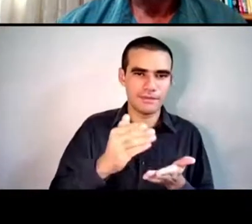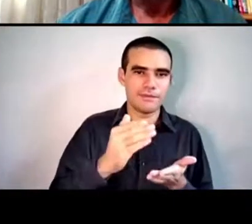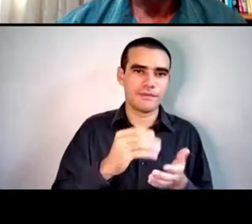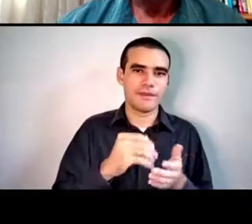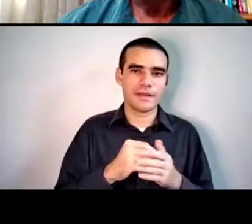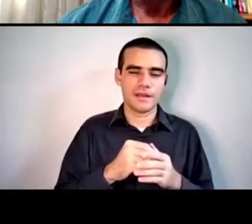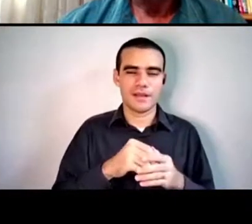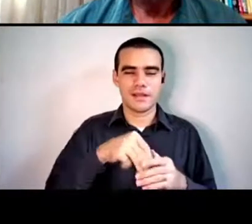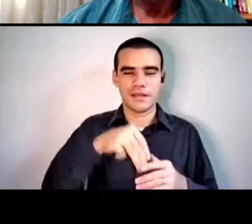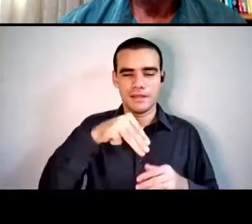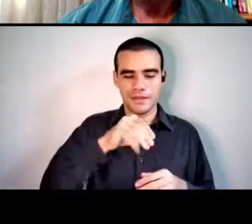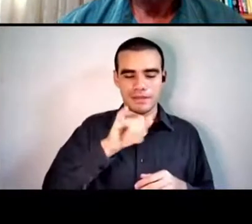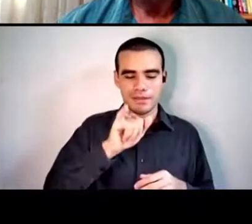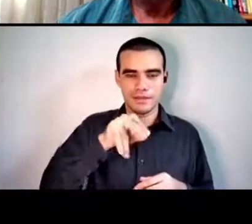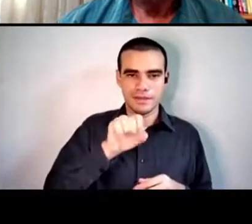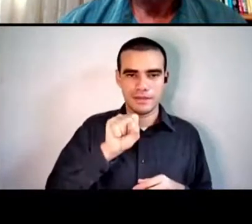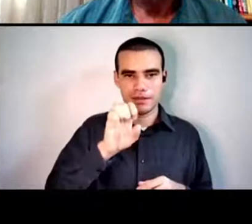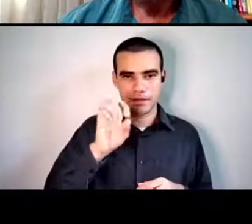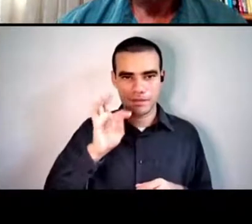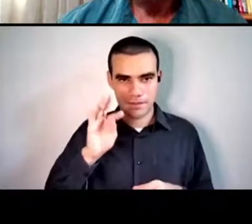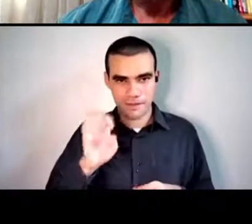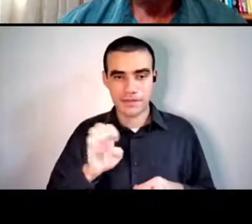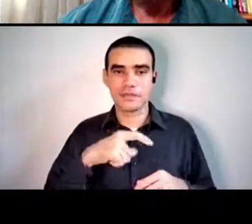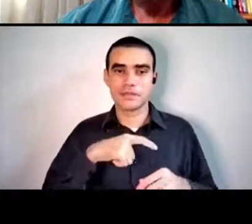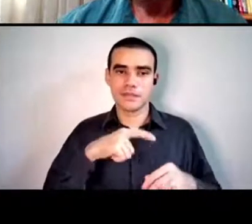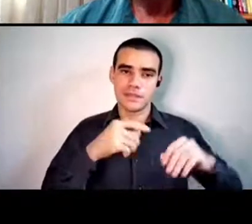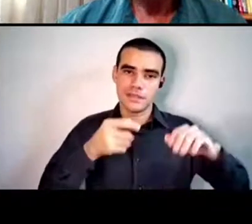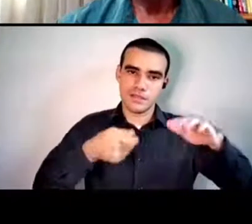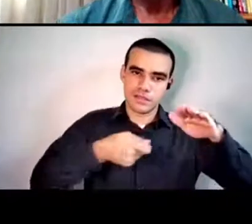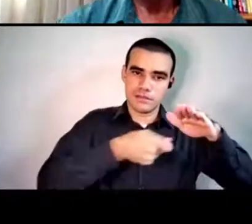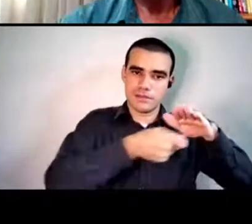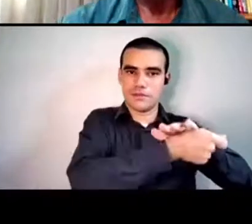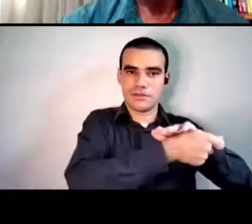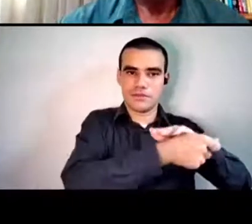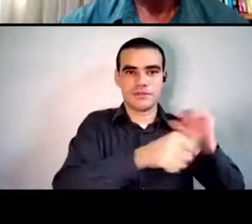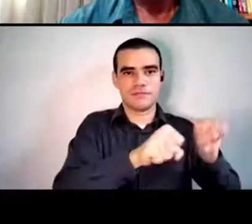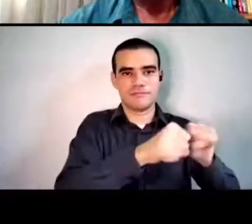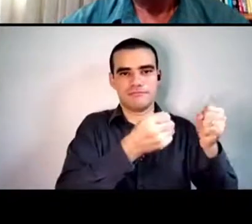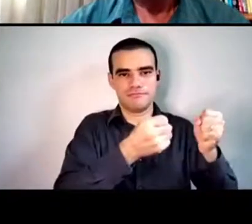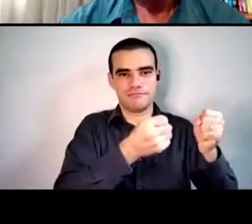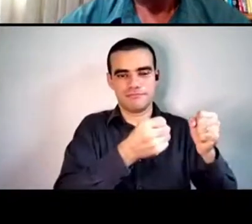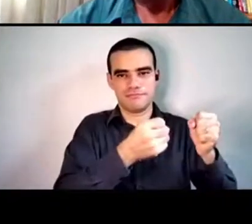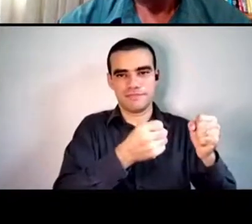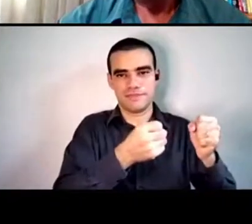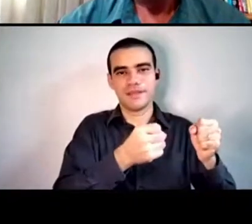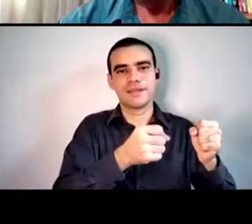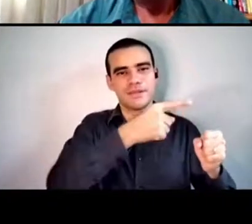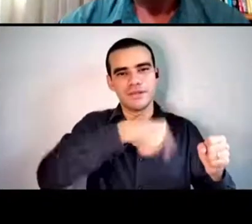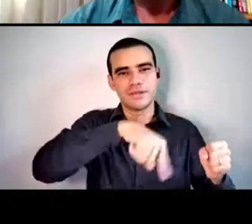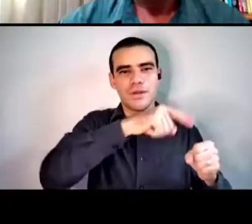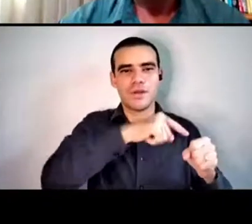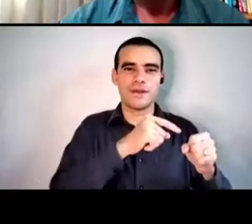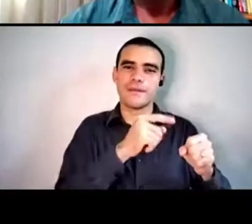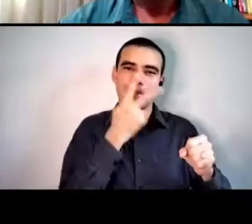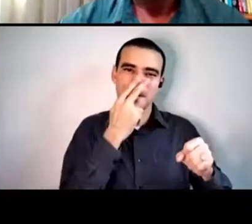for them to change the mindset, to create a new perspective, yet to invest and break the